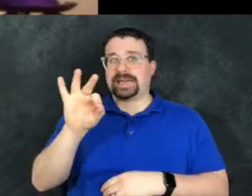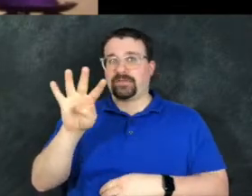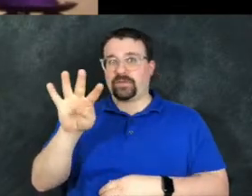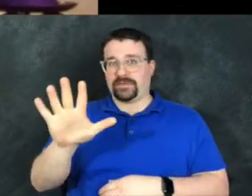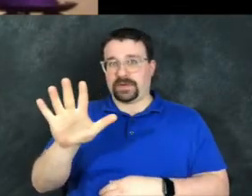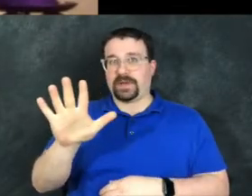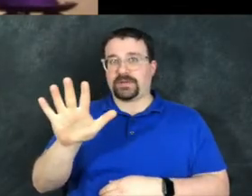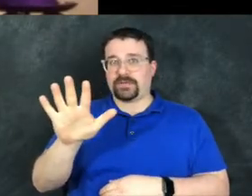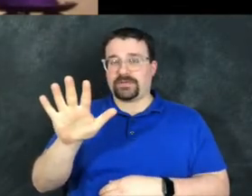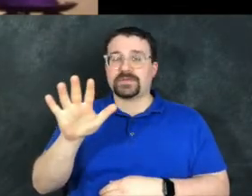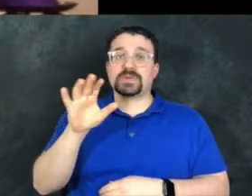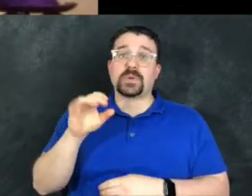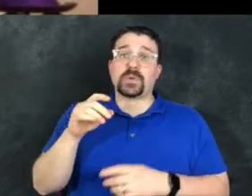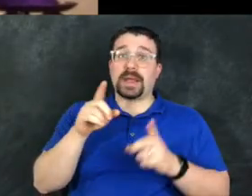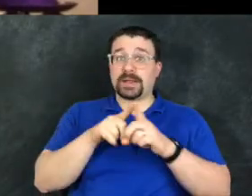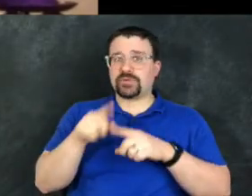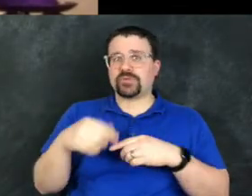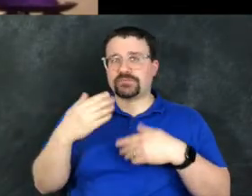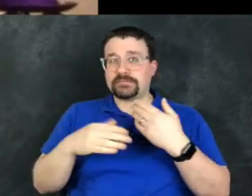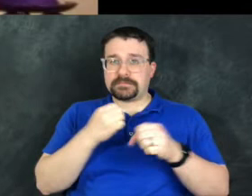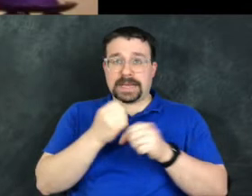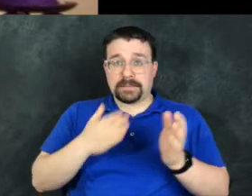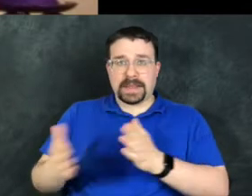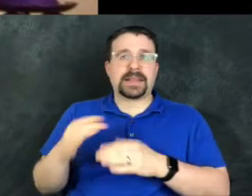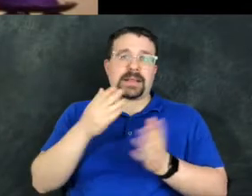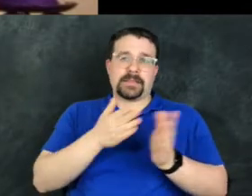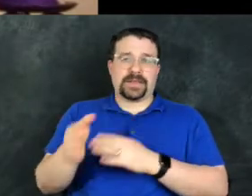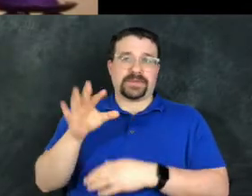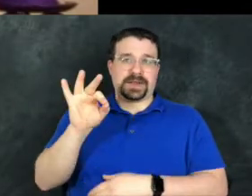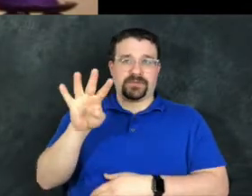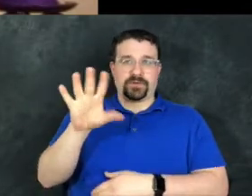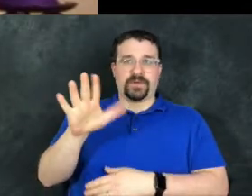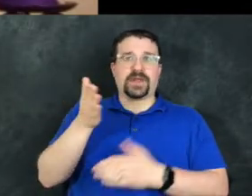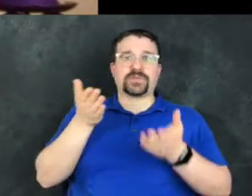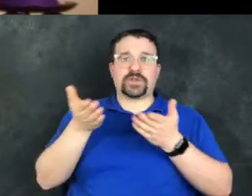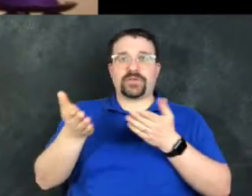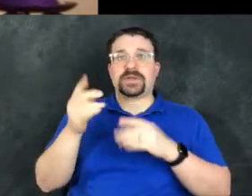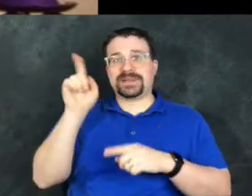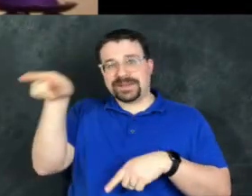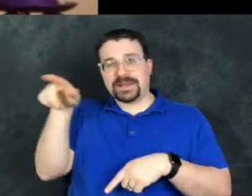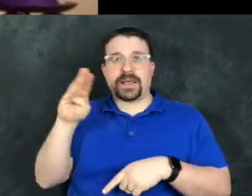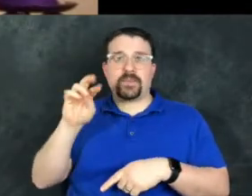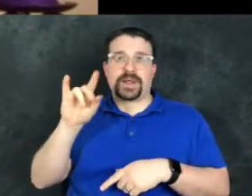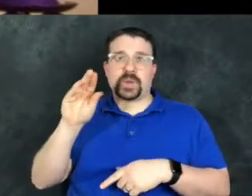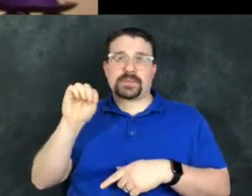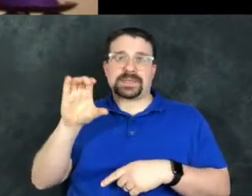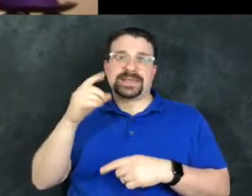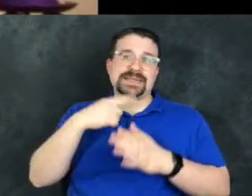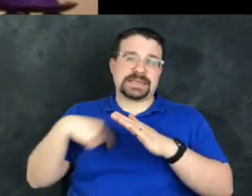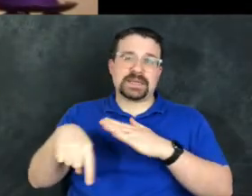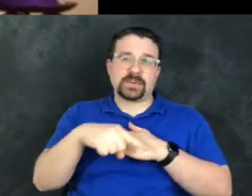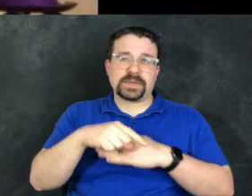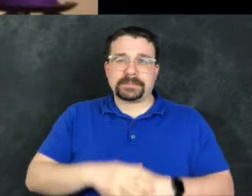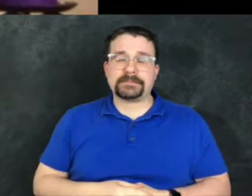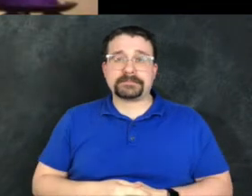be 9:45. So as you're making plans, plan for a 9:45 service at Bradley next